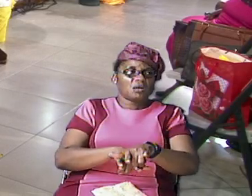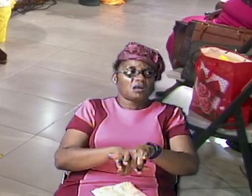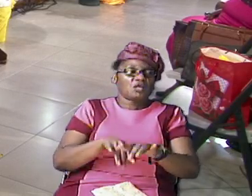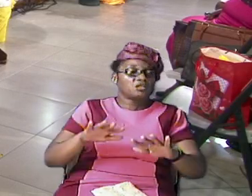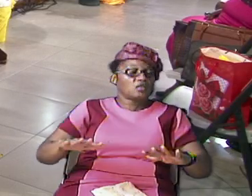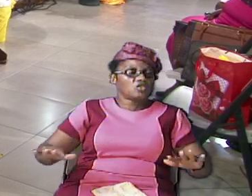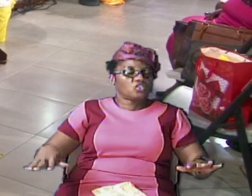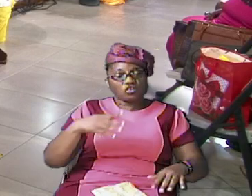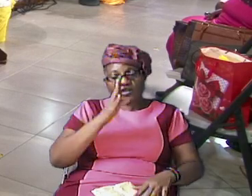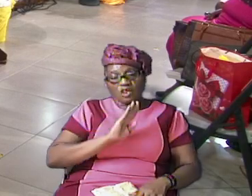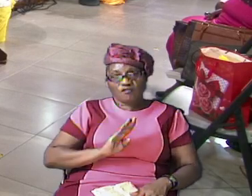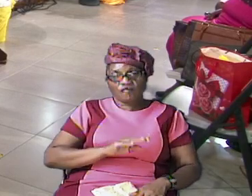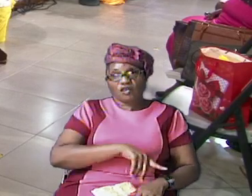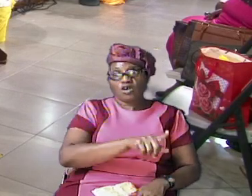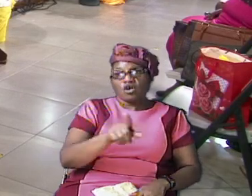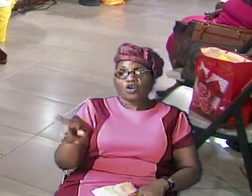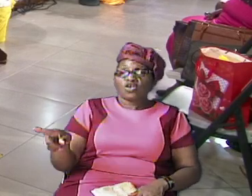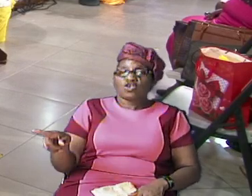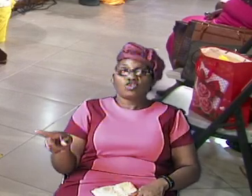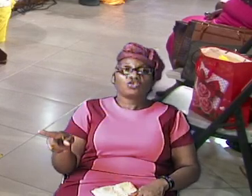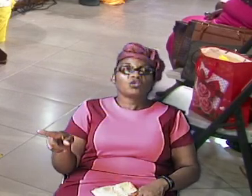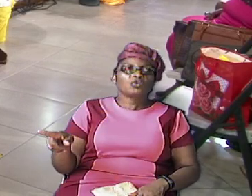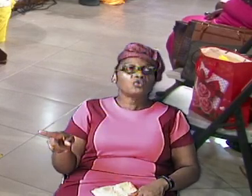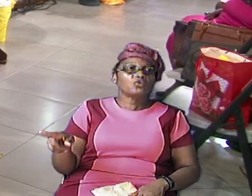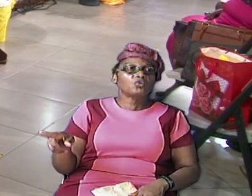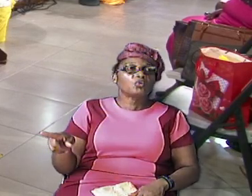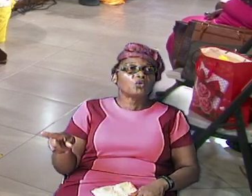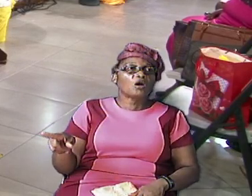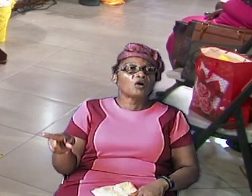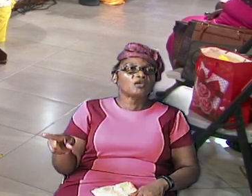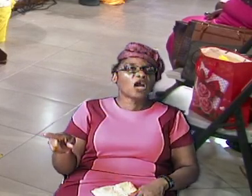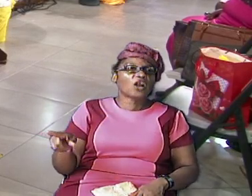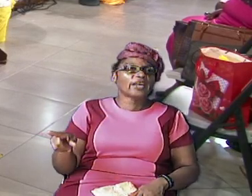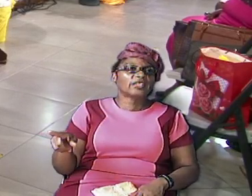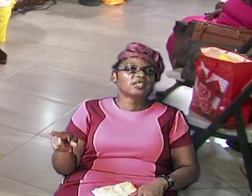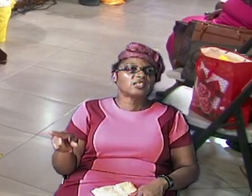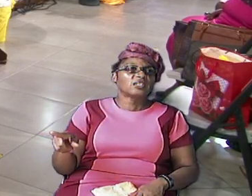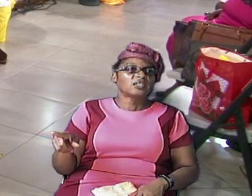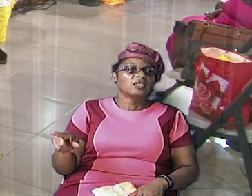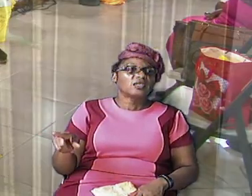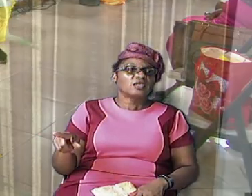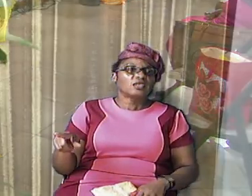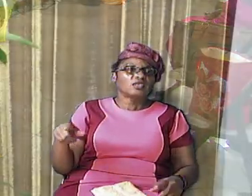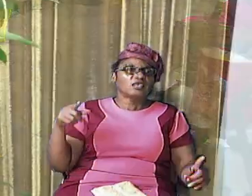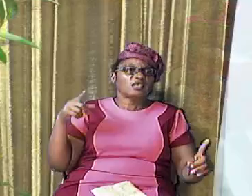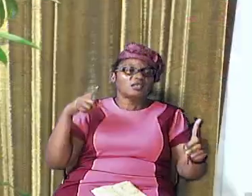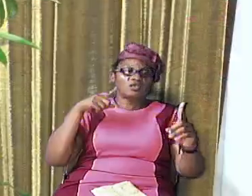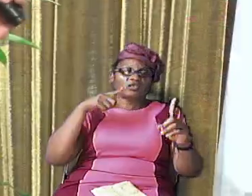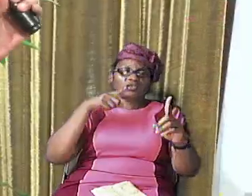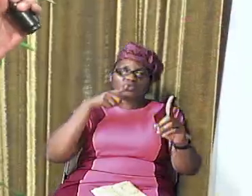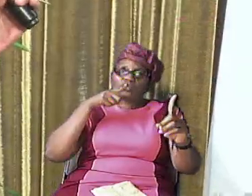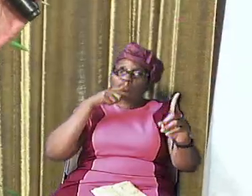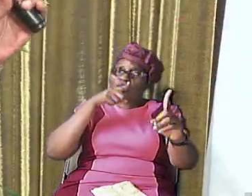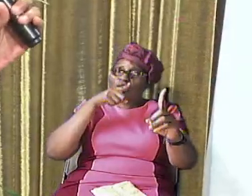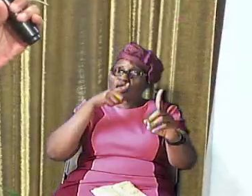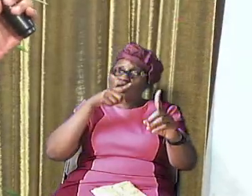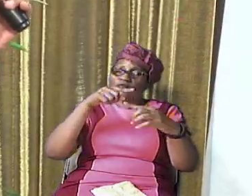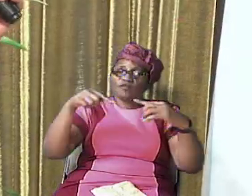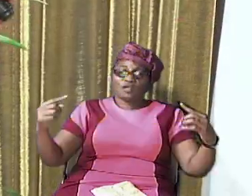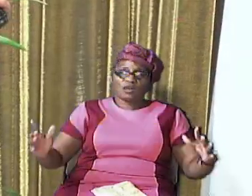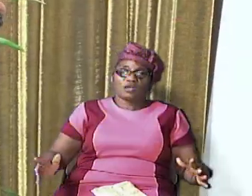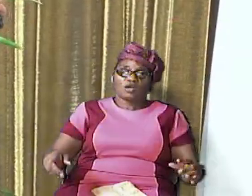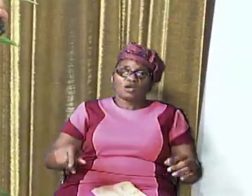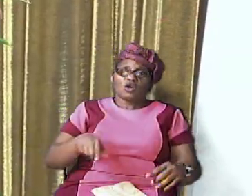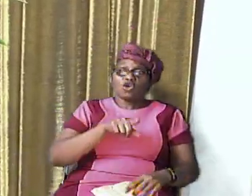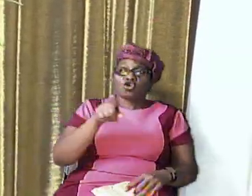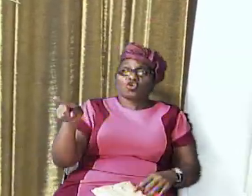of God, you are a prime target for the enemy. But no need to fear. You are targeted, but you are protected